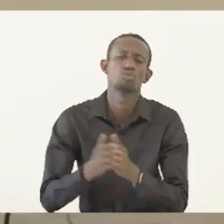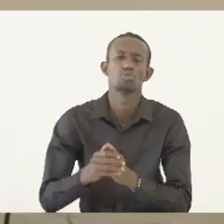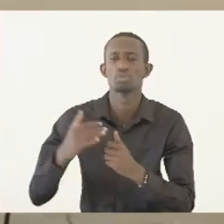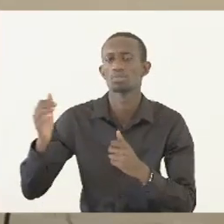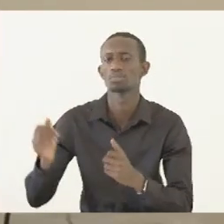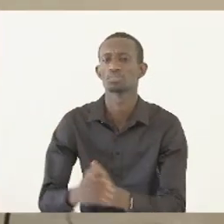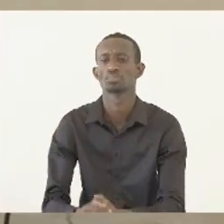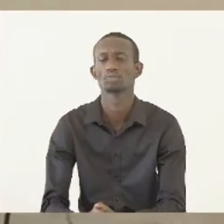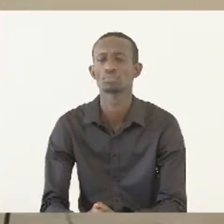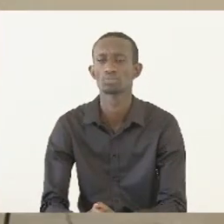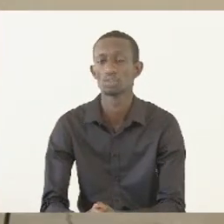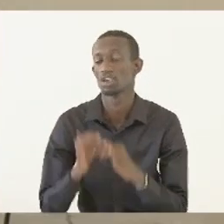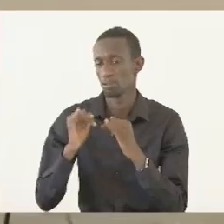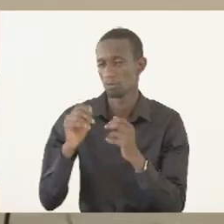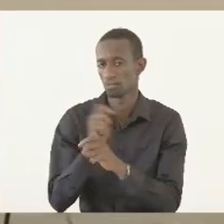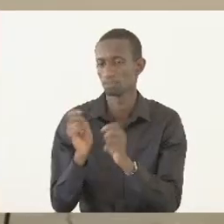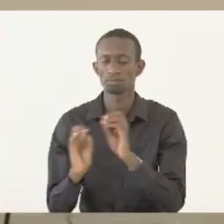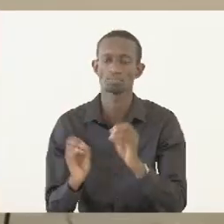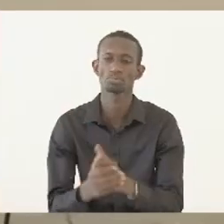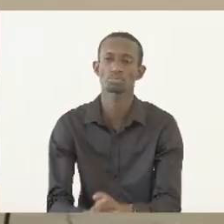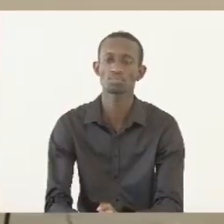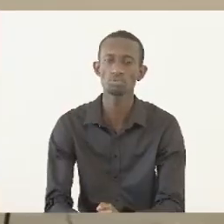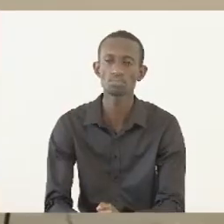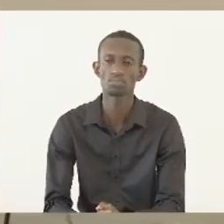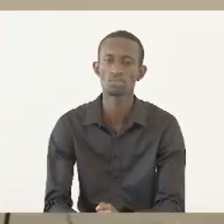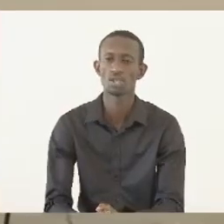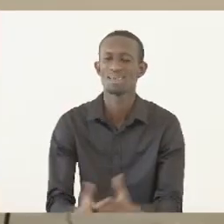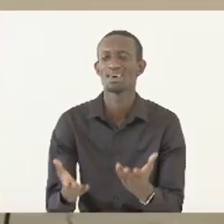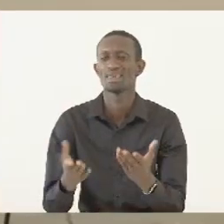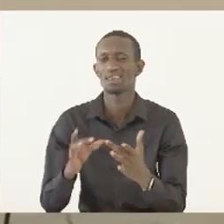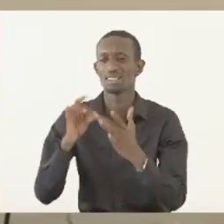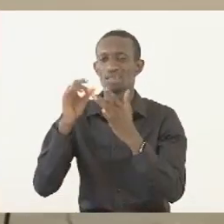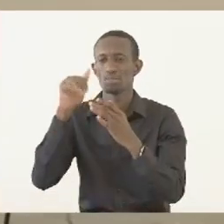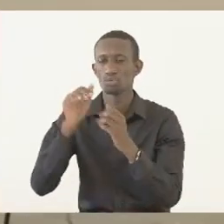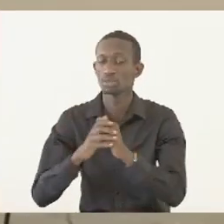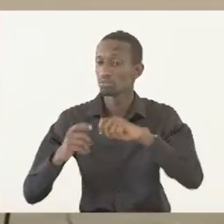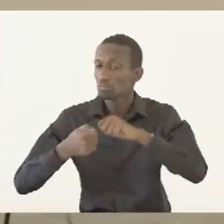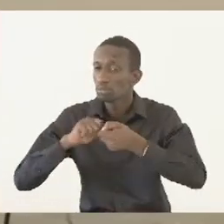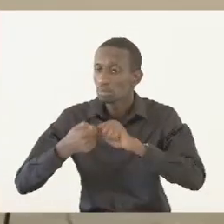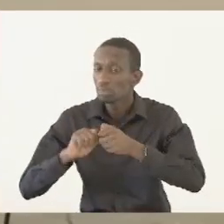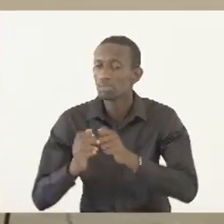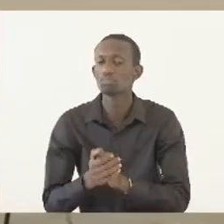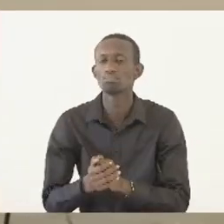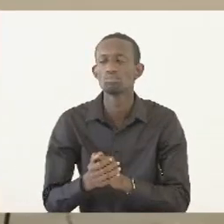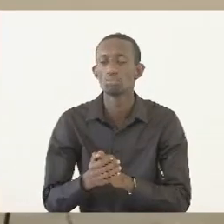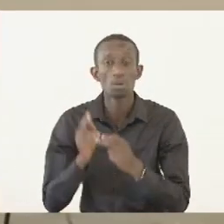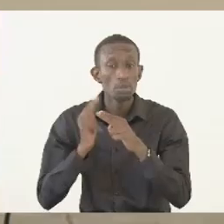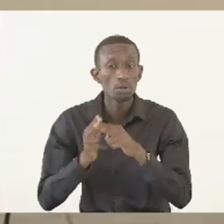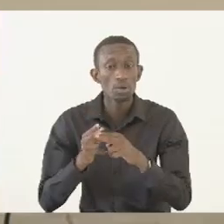element. It doesn't change for monoatomic ions, and especially in metals, the name doesn't